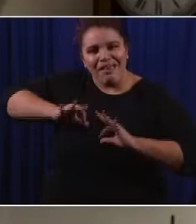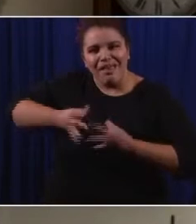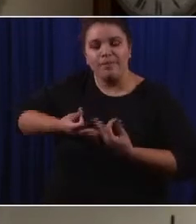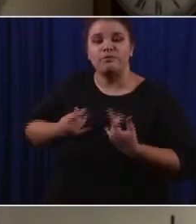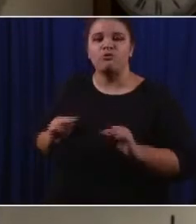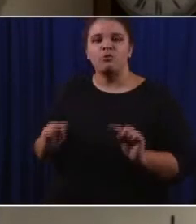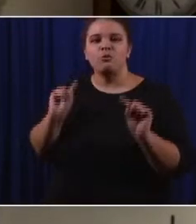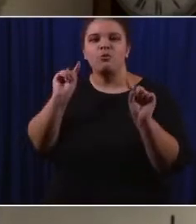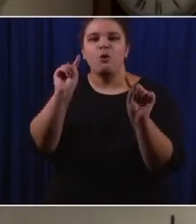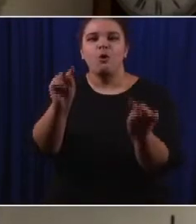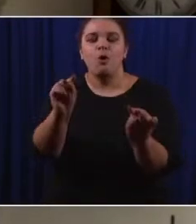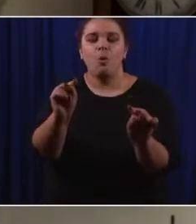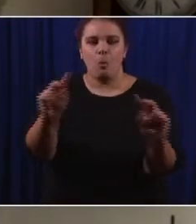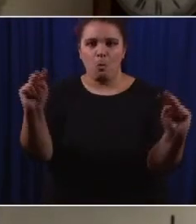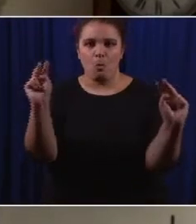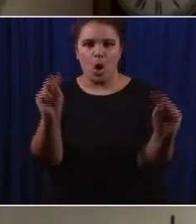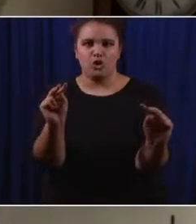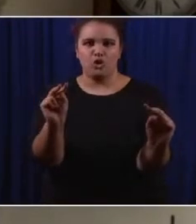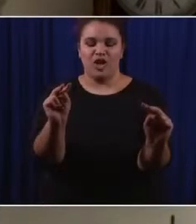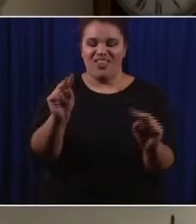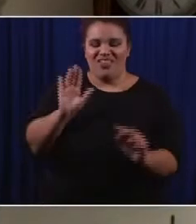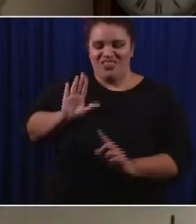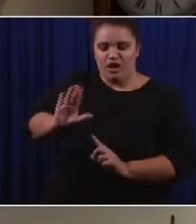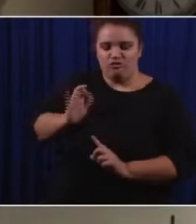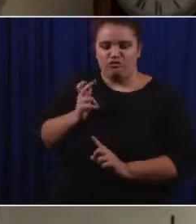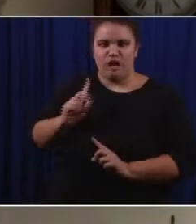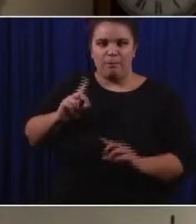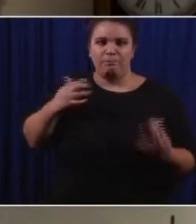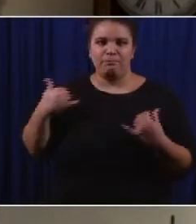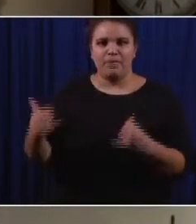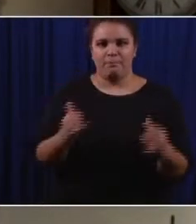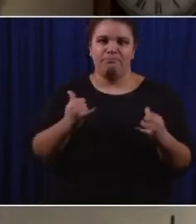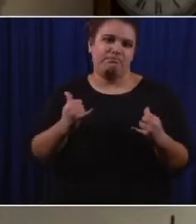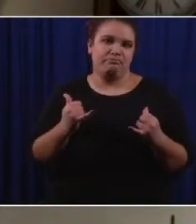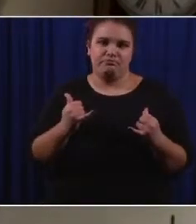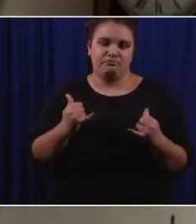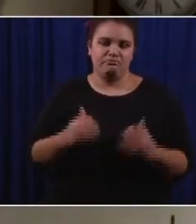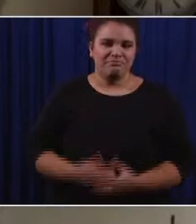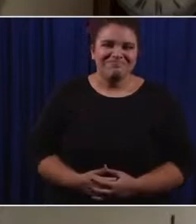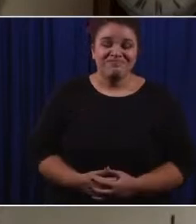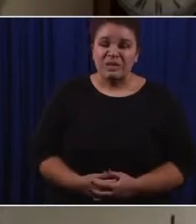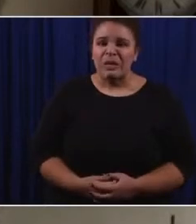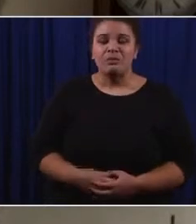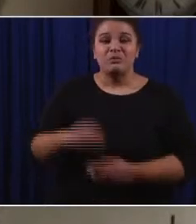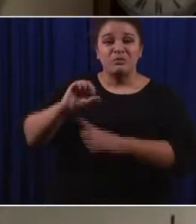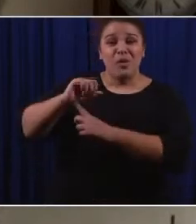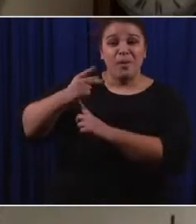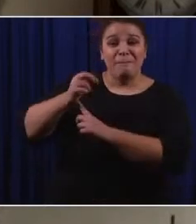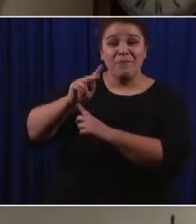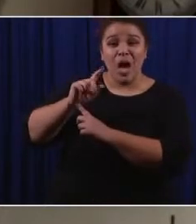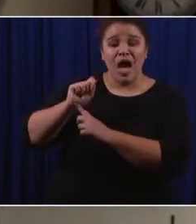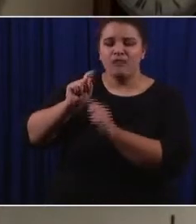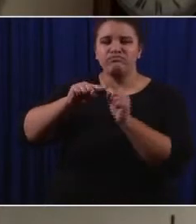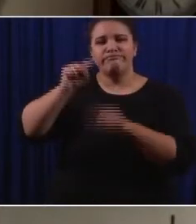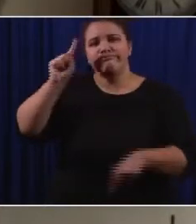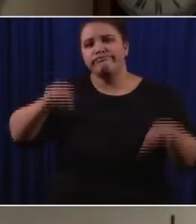And, as we look at, every sport's different. Cross country is a lot different than football. We're open to try to accommodate